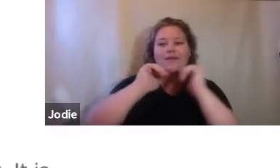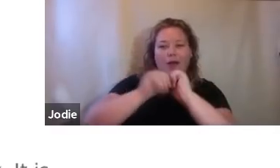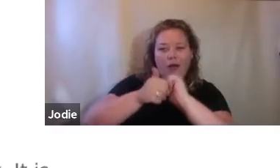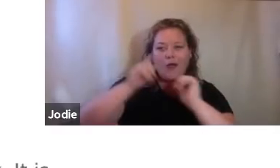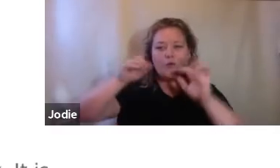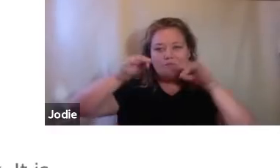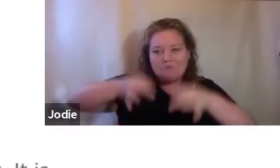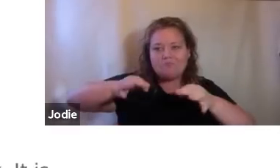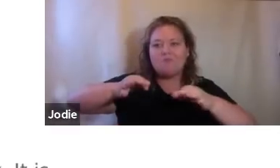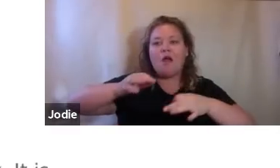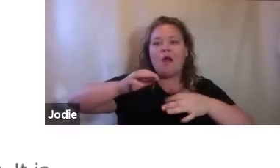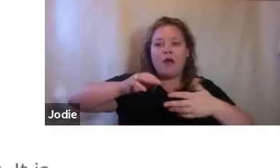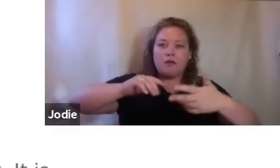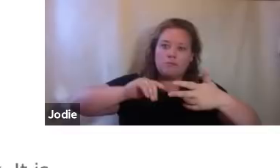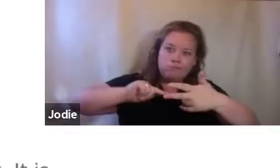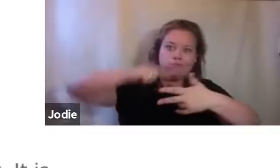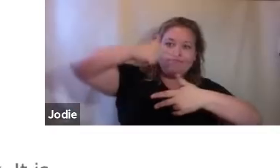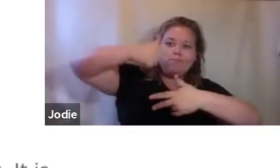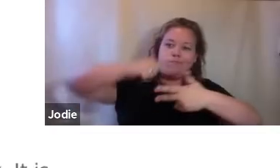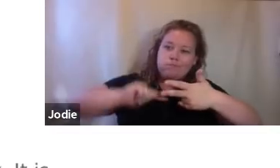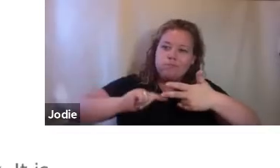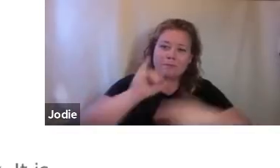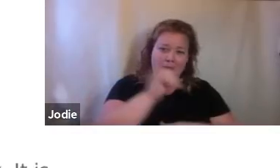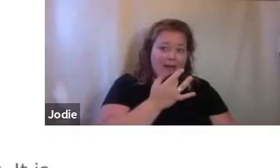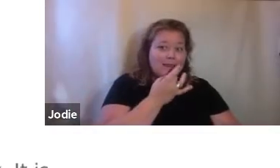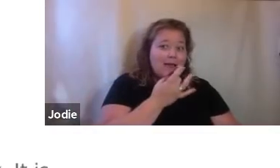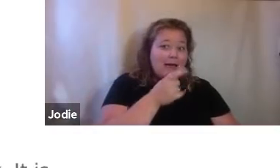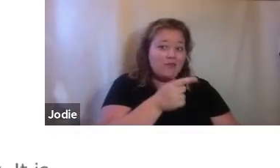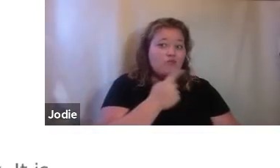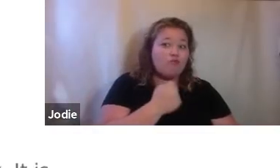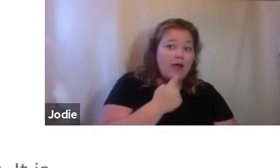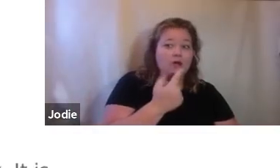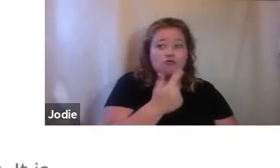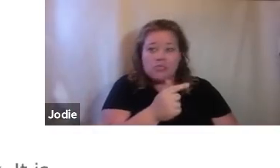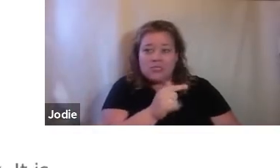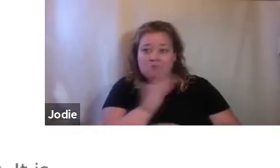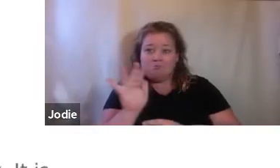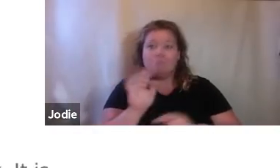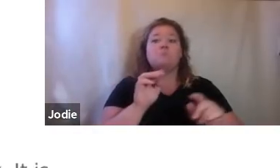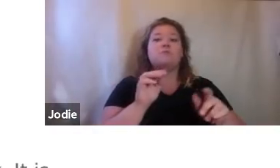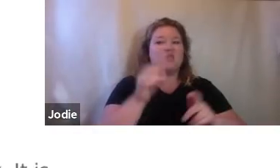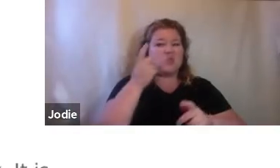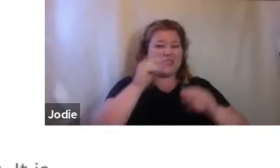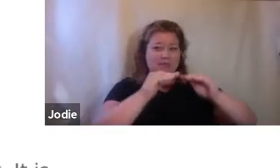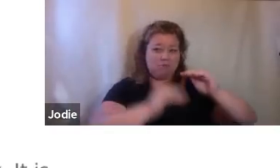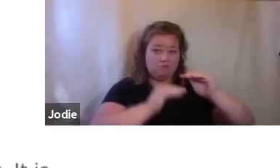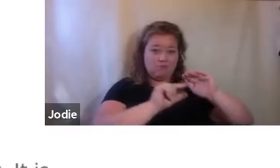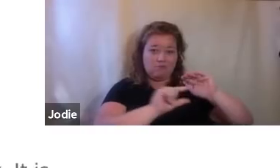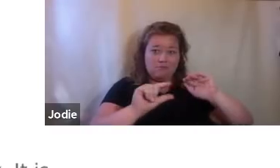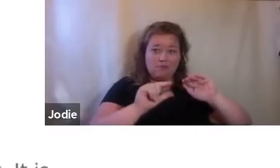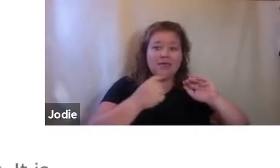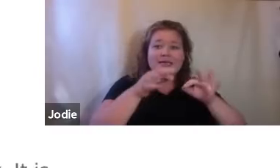really how the indicator light for that metric gets assigned. And then you'll see with new hospitalization